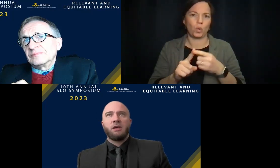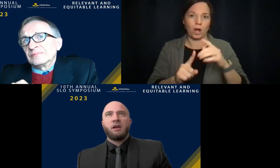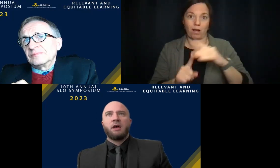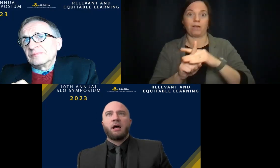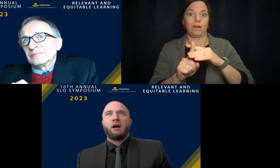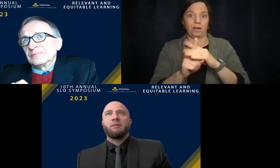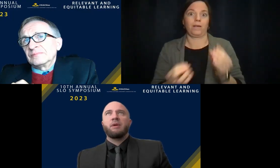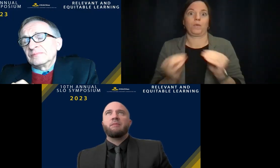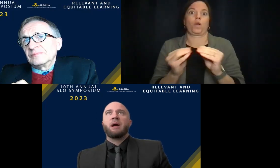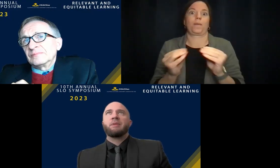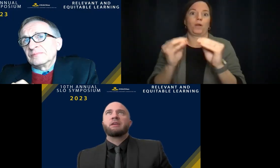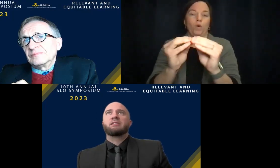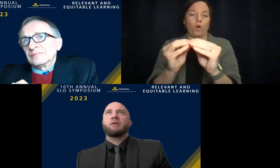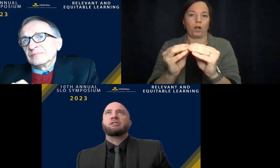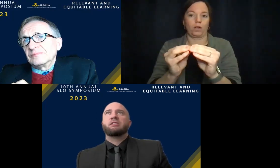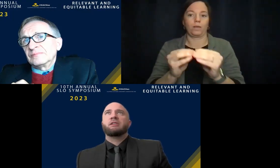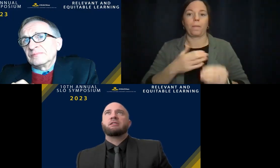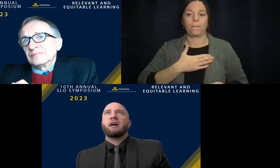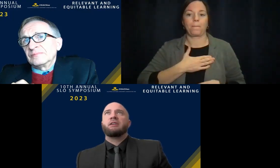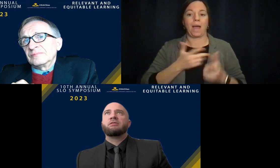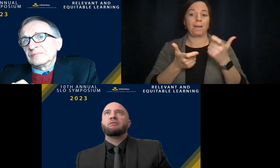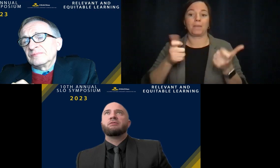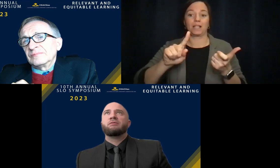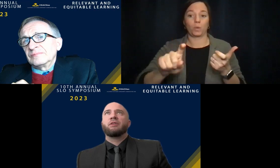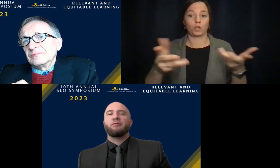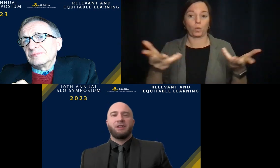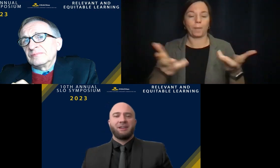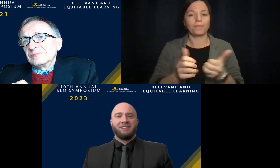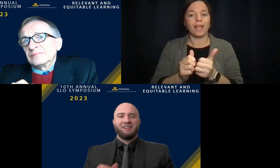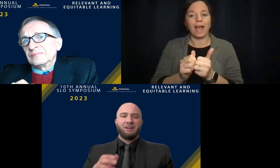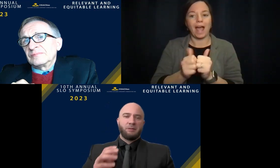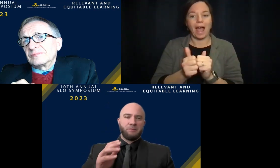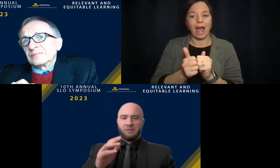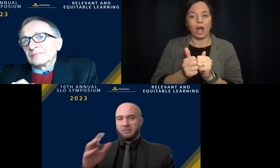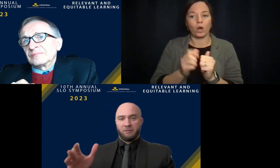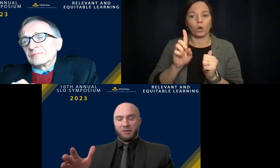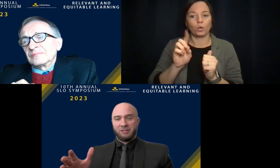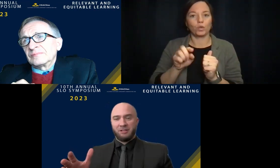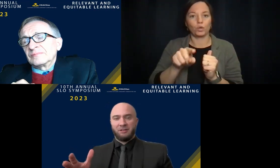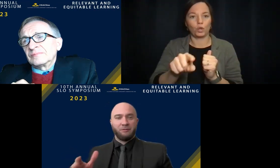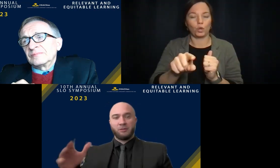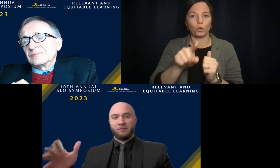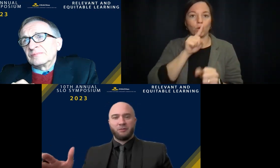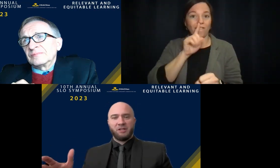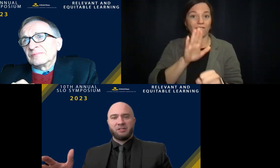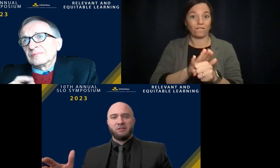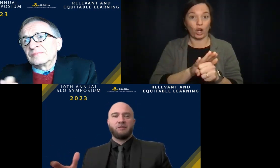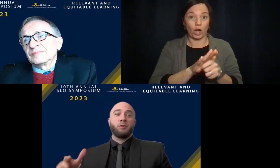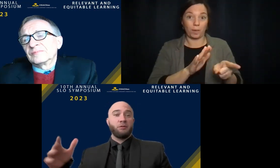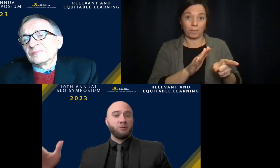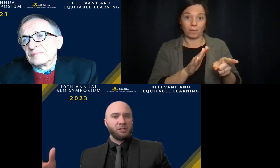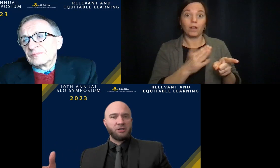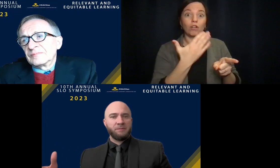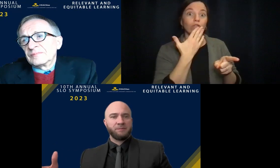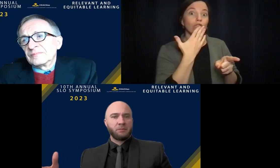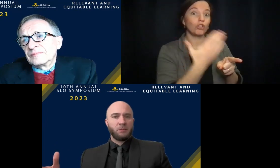just how, and my biggest question is, how do you verify disinformation, false information from